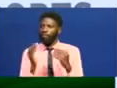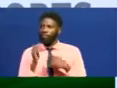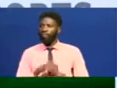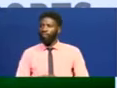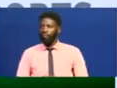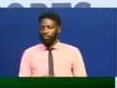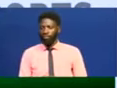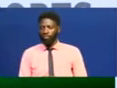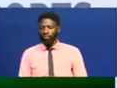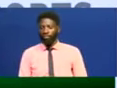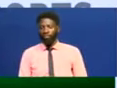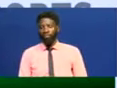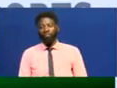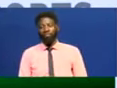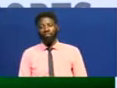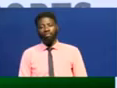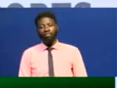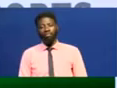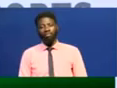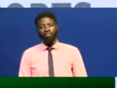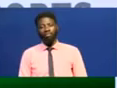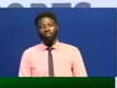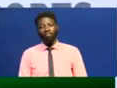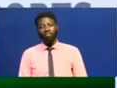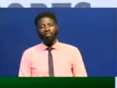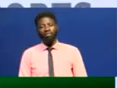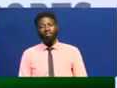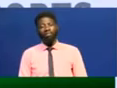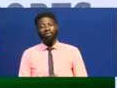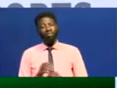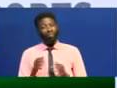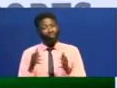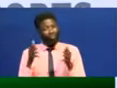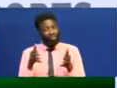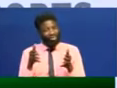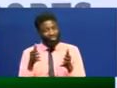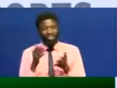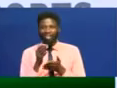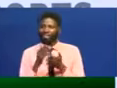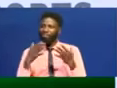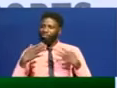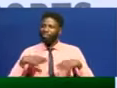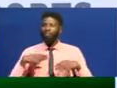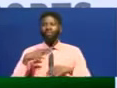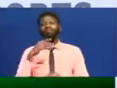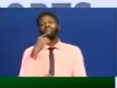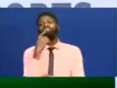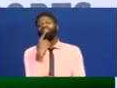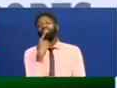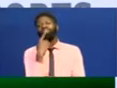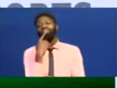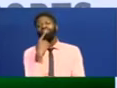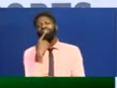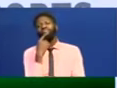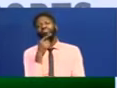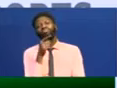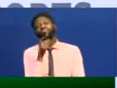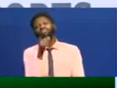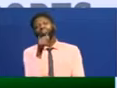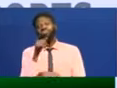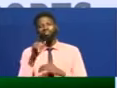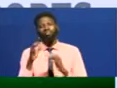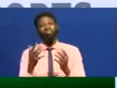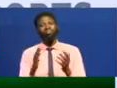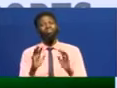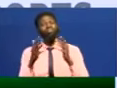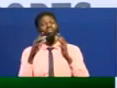So, today, some people are asking, what exactly are you celebrating? What are you meeting to